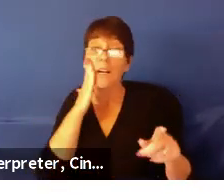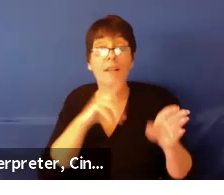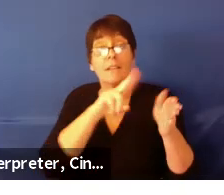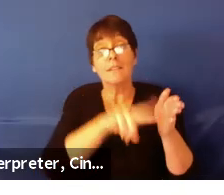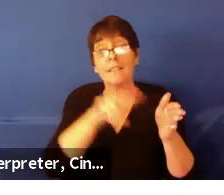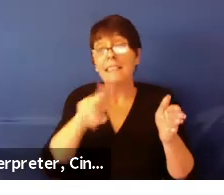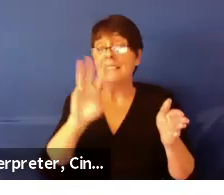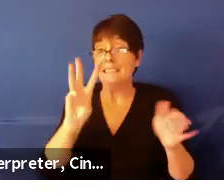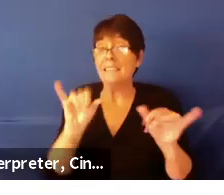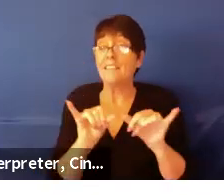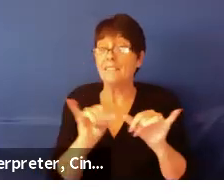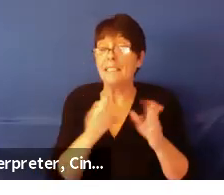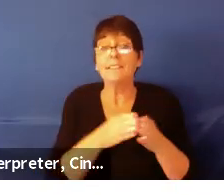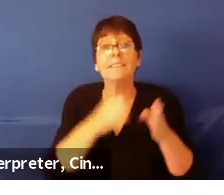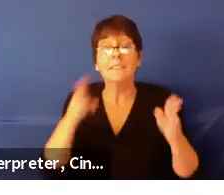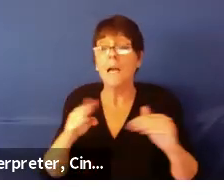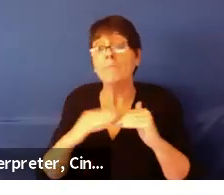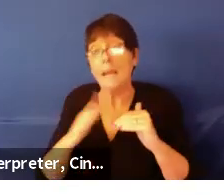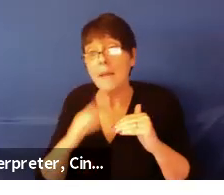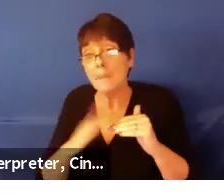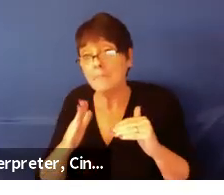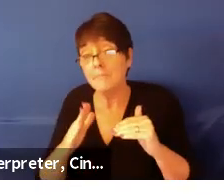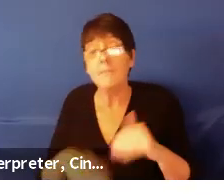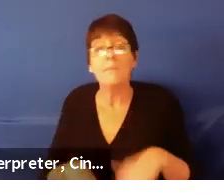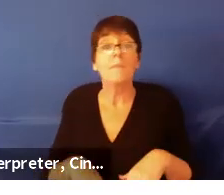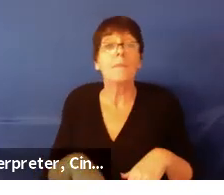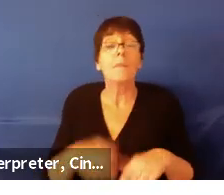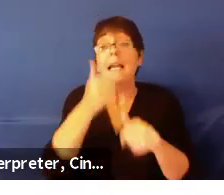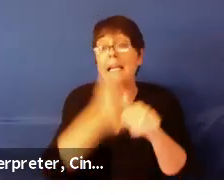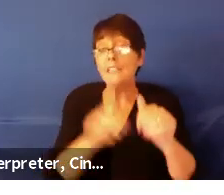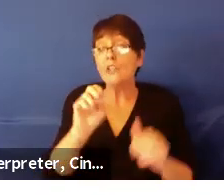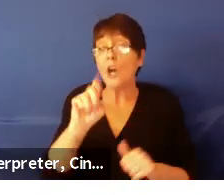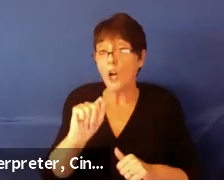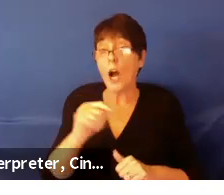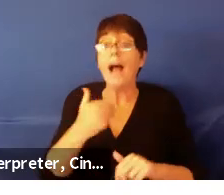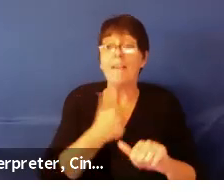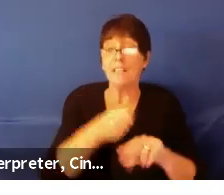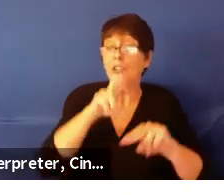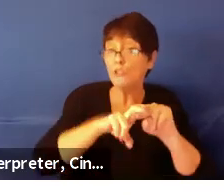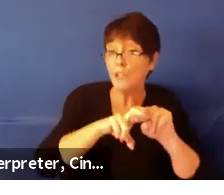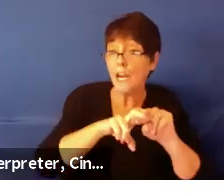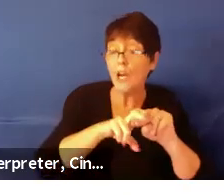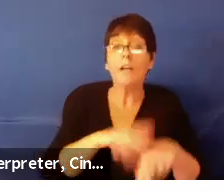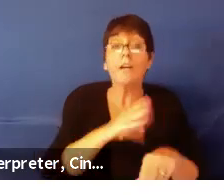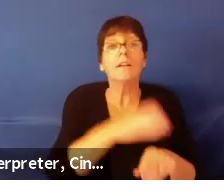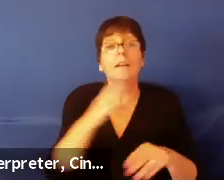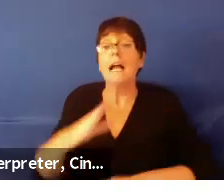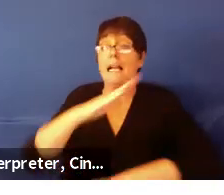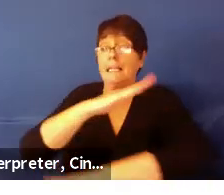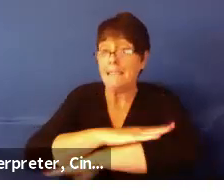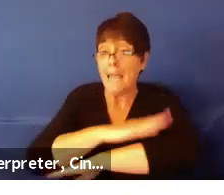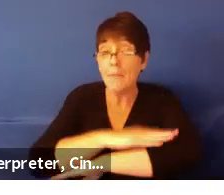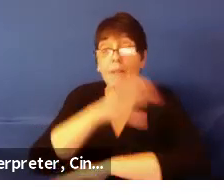6 feet at a minimum. And each cot would have a chair. There'll be multiple tables in the